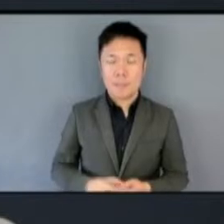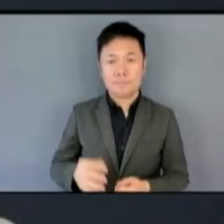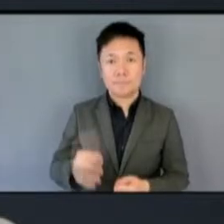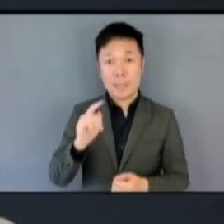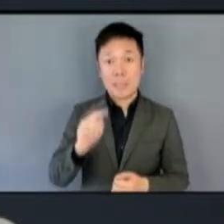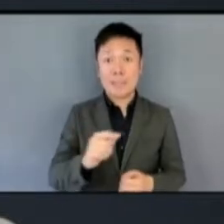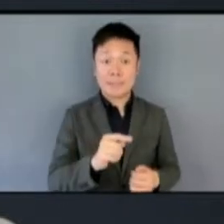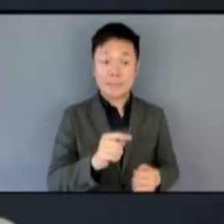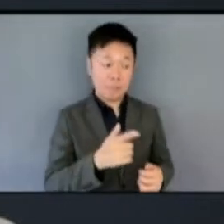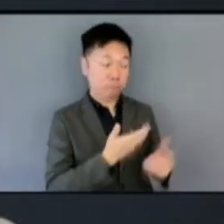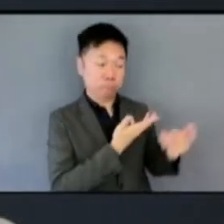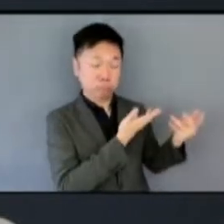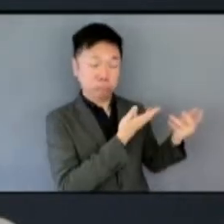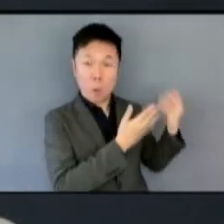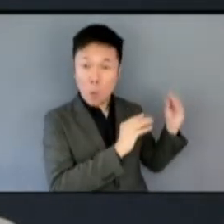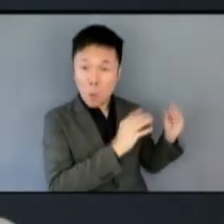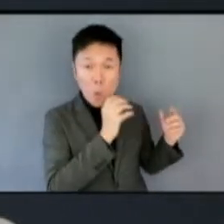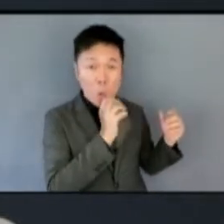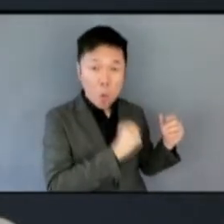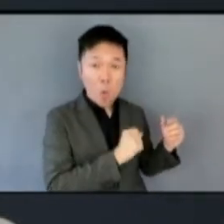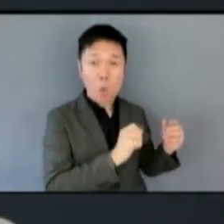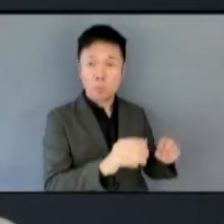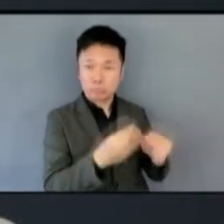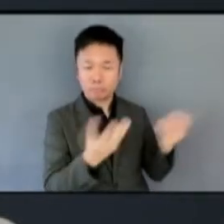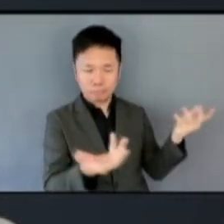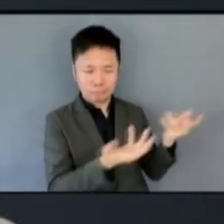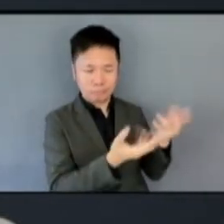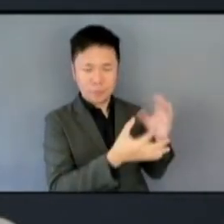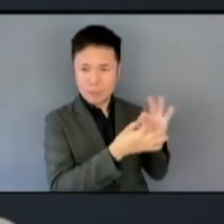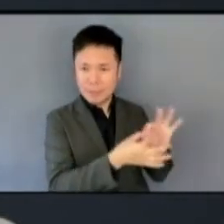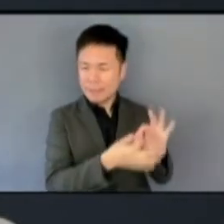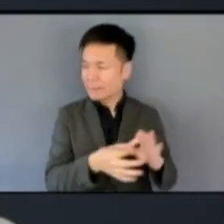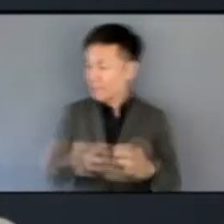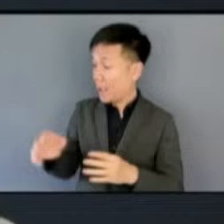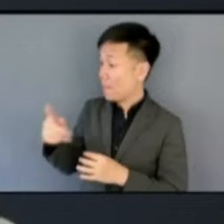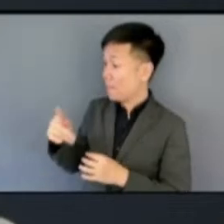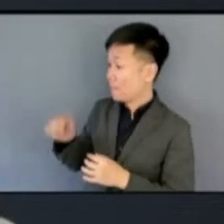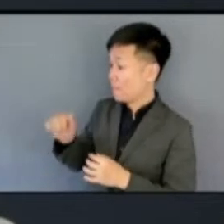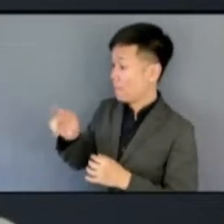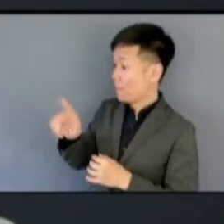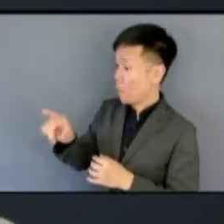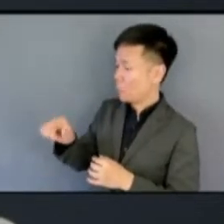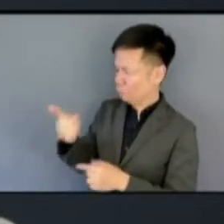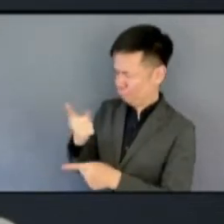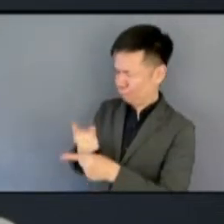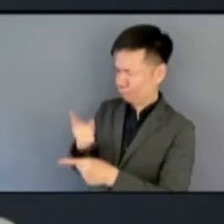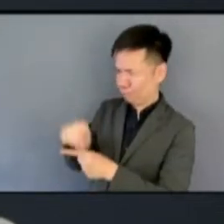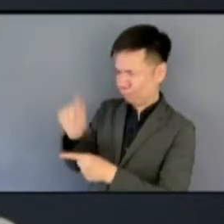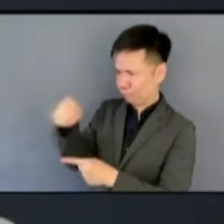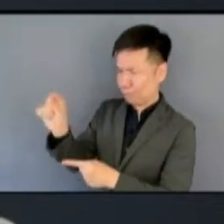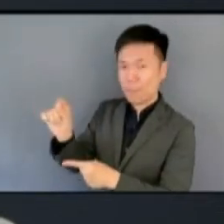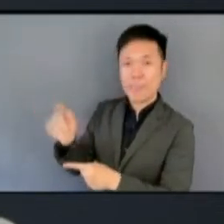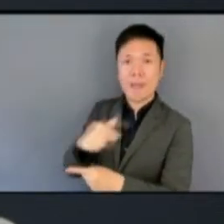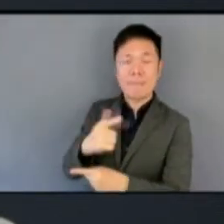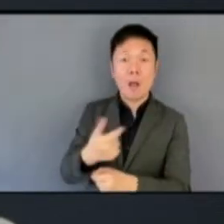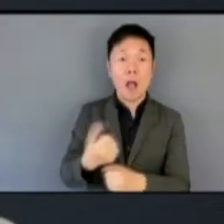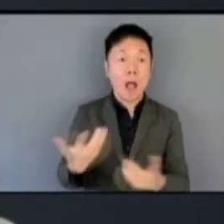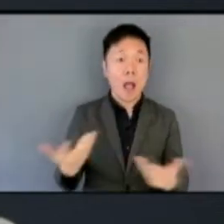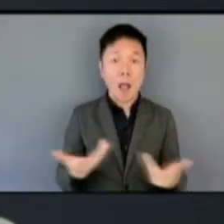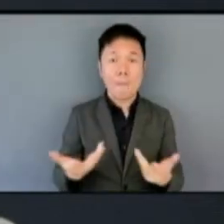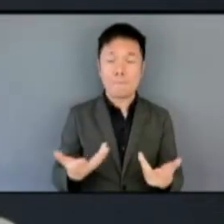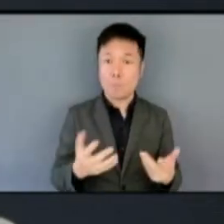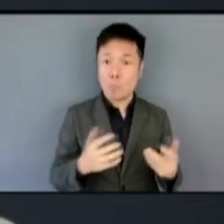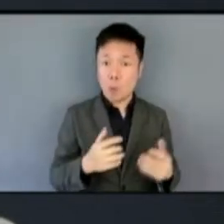intergenerational approach, and Paul mentioned it very eloquently, but we also need to act on it. And if we act on it in terms of